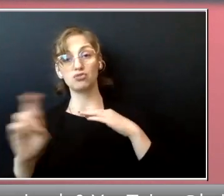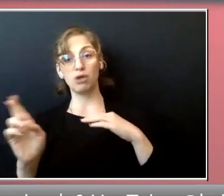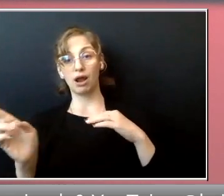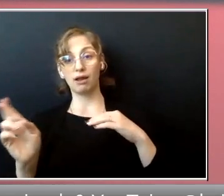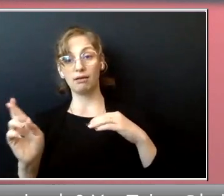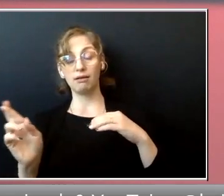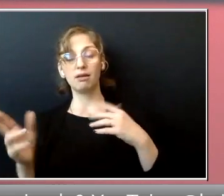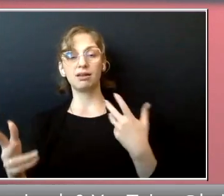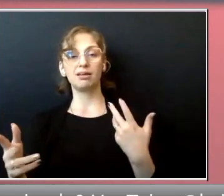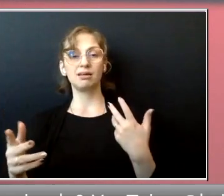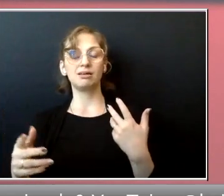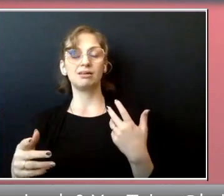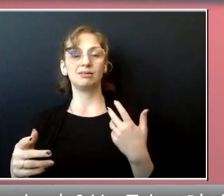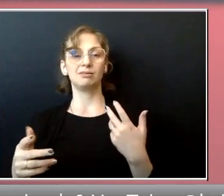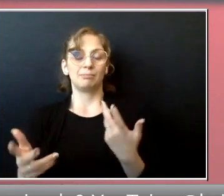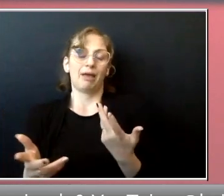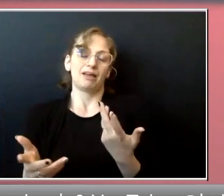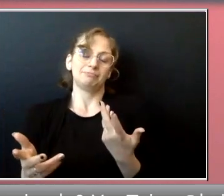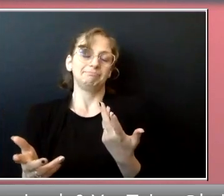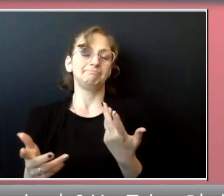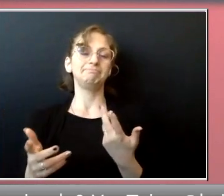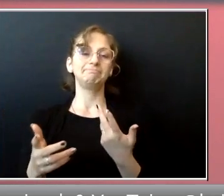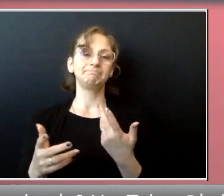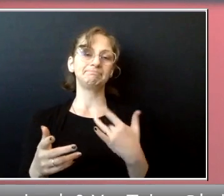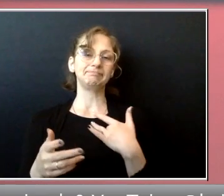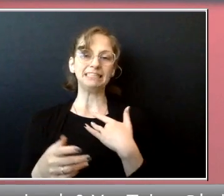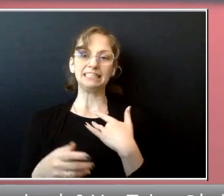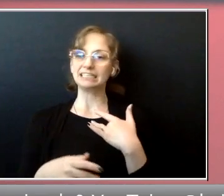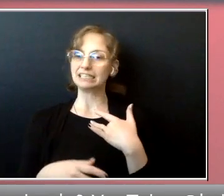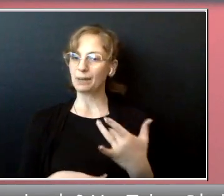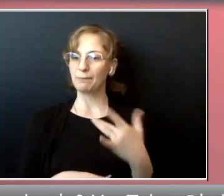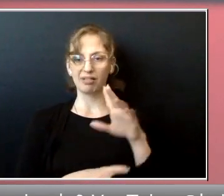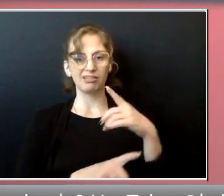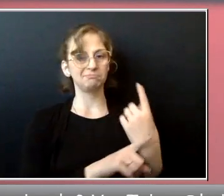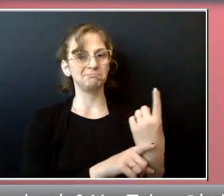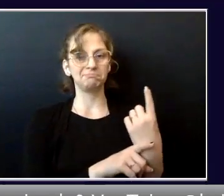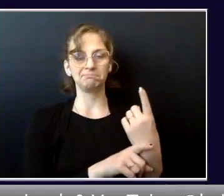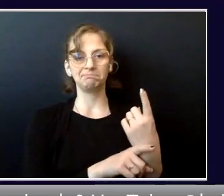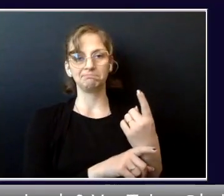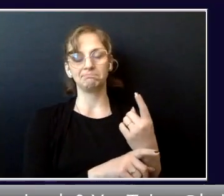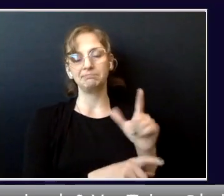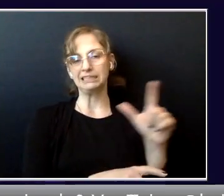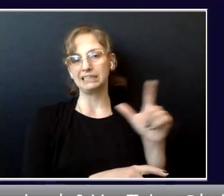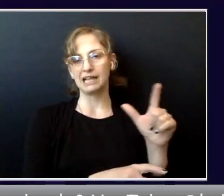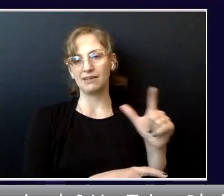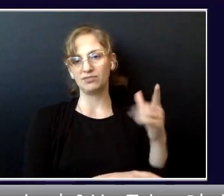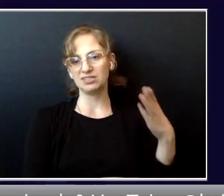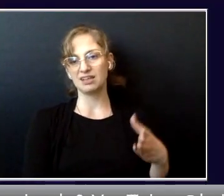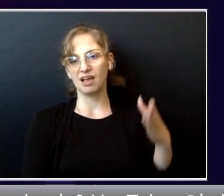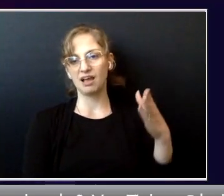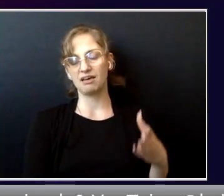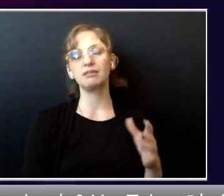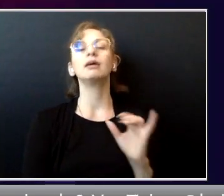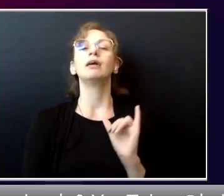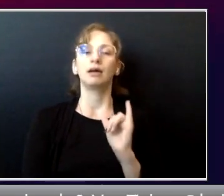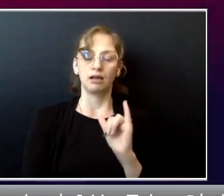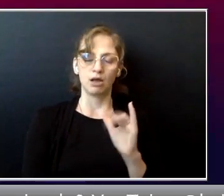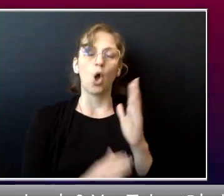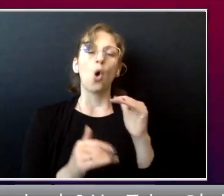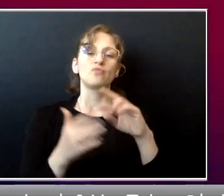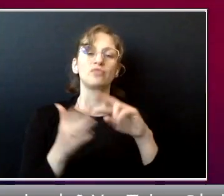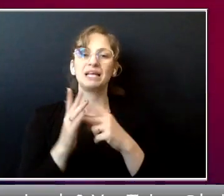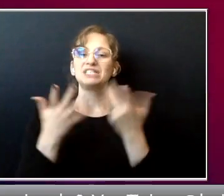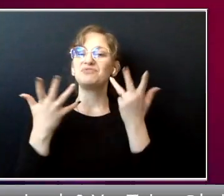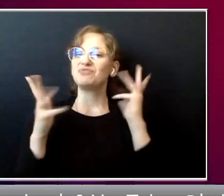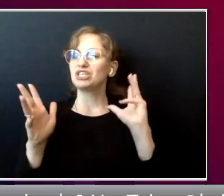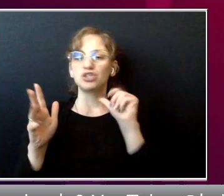being common, the way the anatomy is, it's predominantly a left-sided thing. Okay. Yeah. So hopefully one and done. Yeah. One and done.